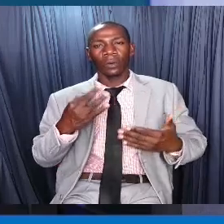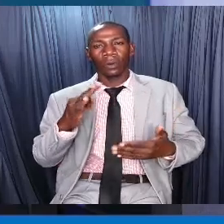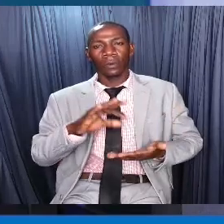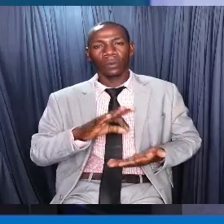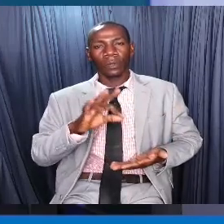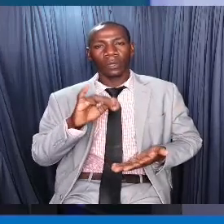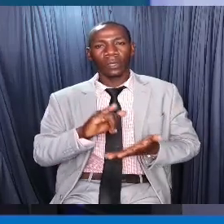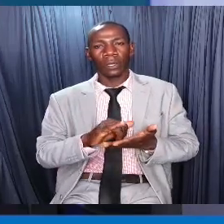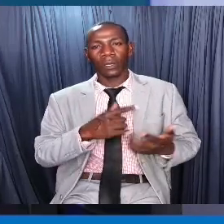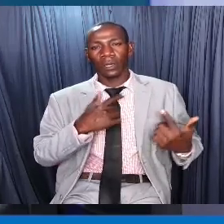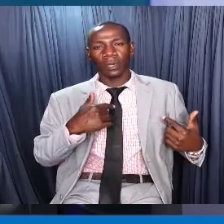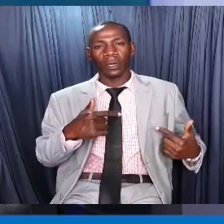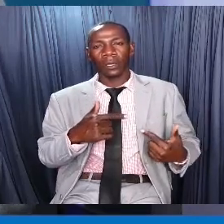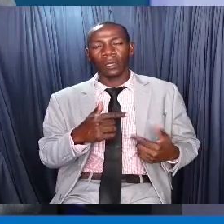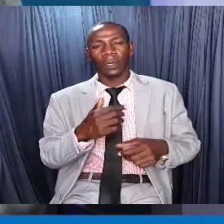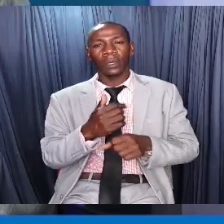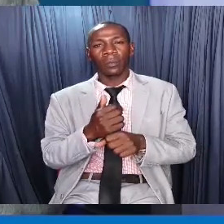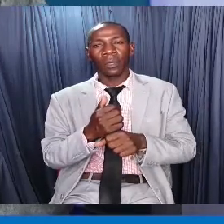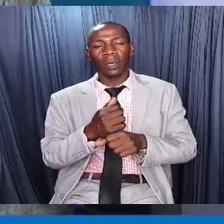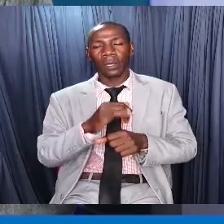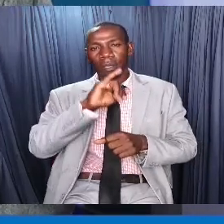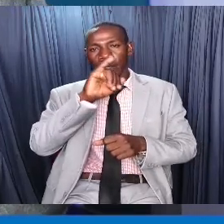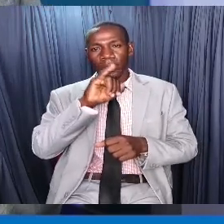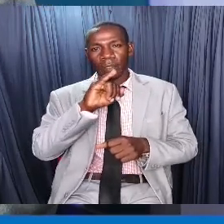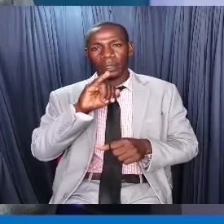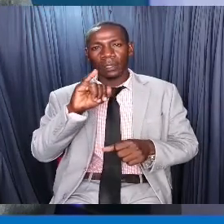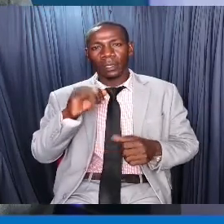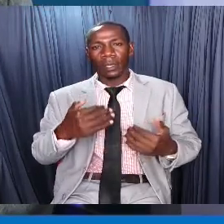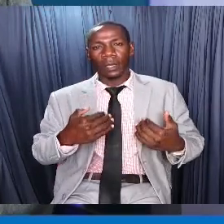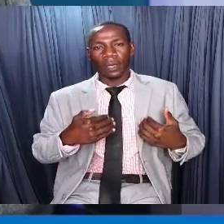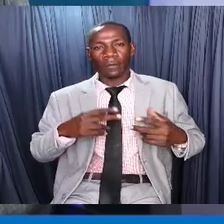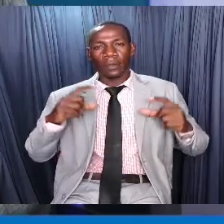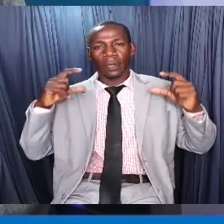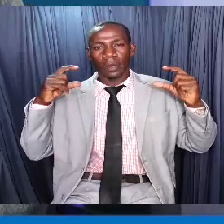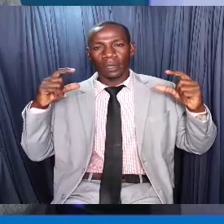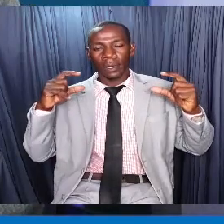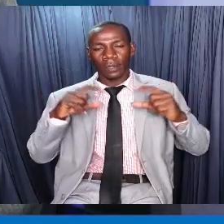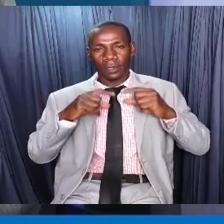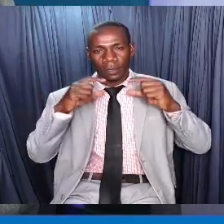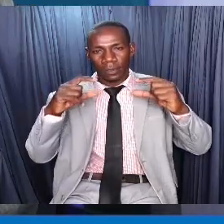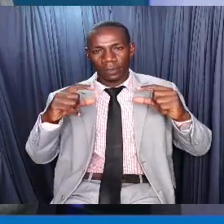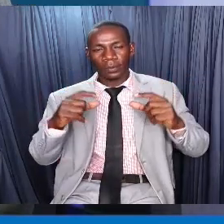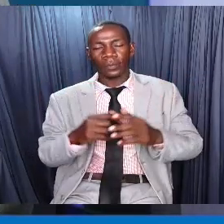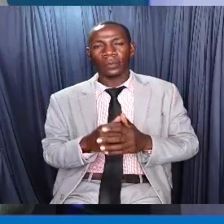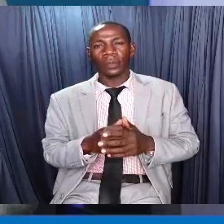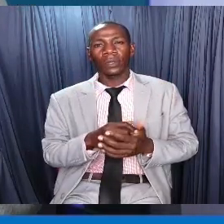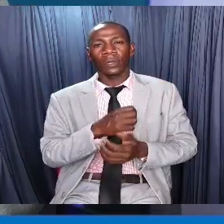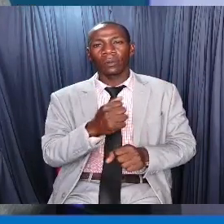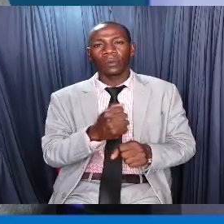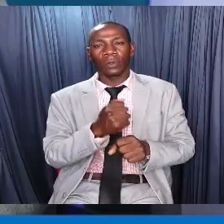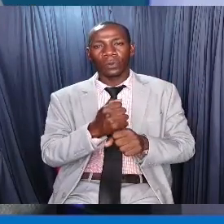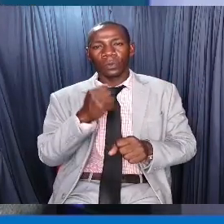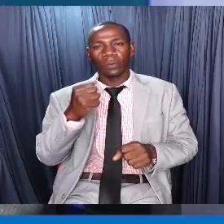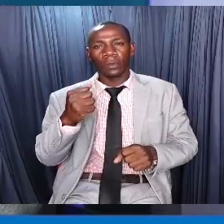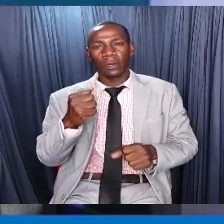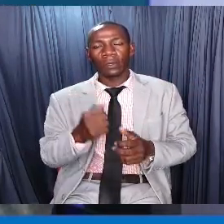Moyo huu. This heart here. Uliomfanya Ezekiah. Made Ezekiah. Akapata zawadi kubwa sana. To get a very great gift. Miaka 15.